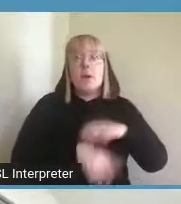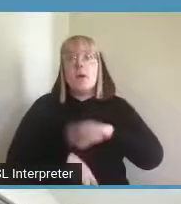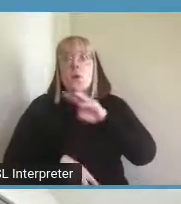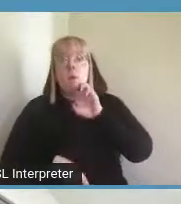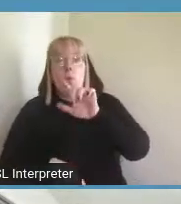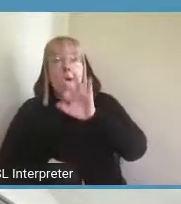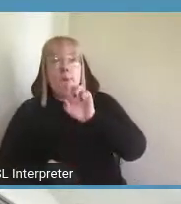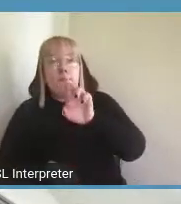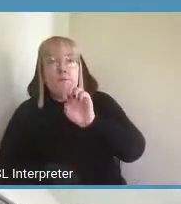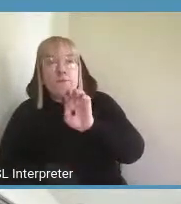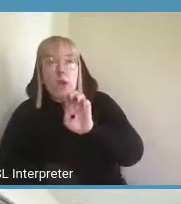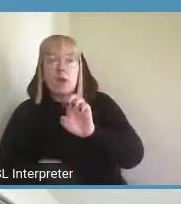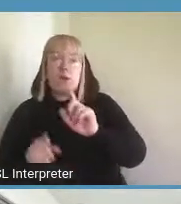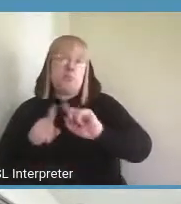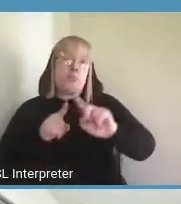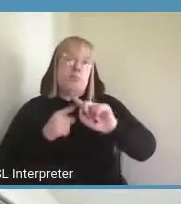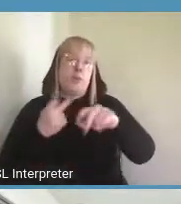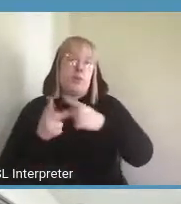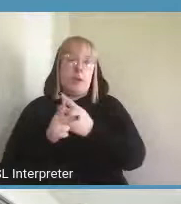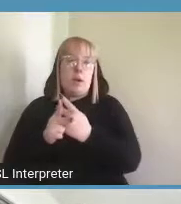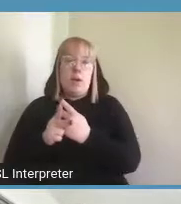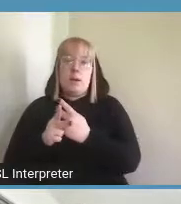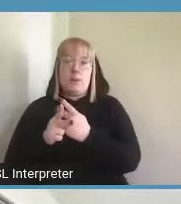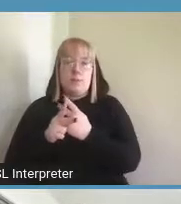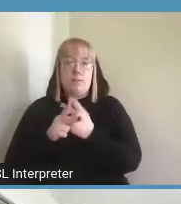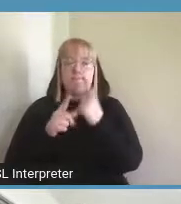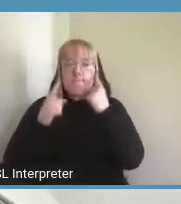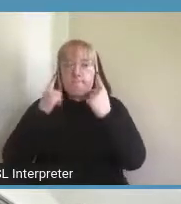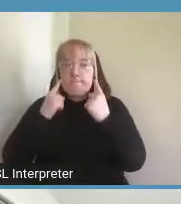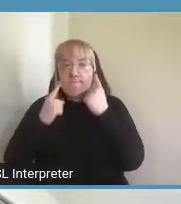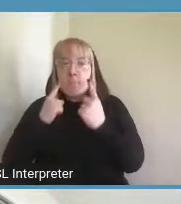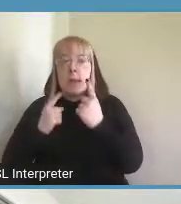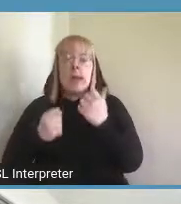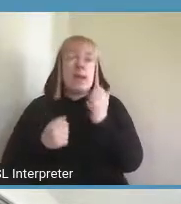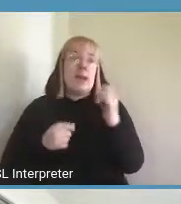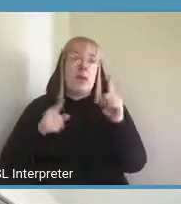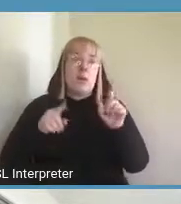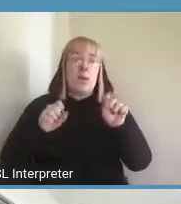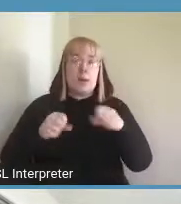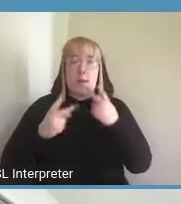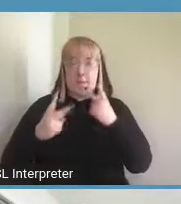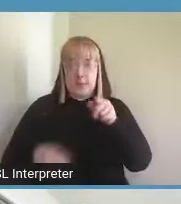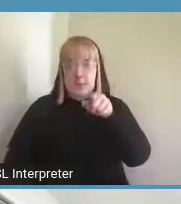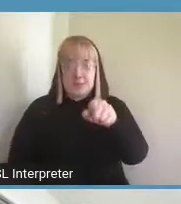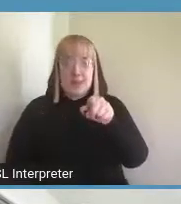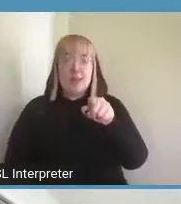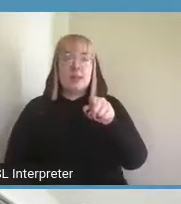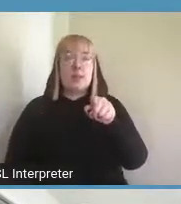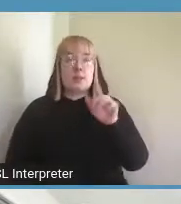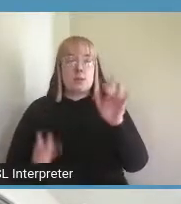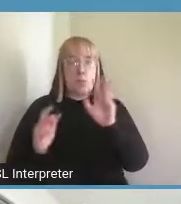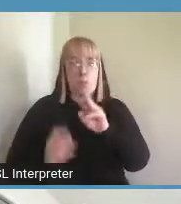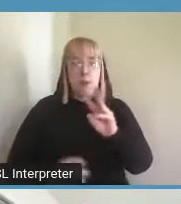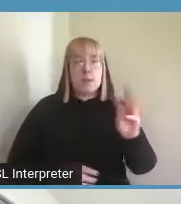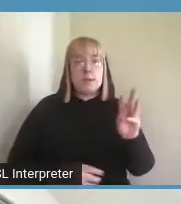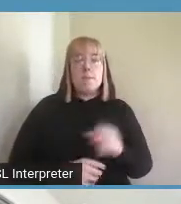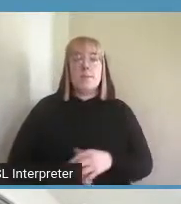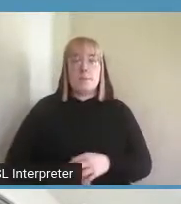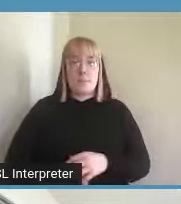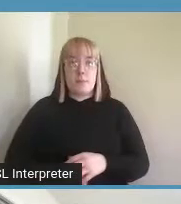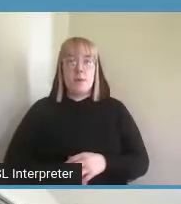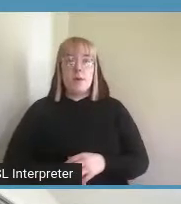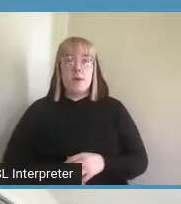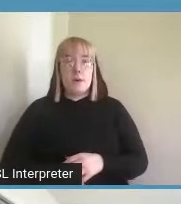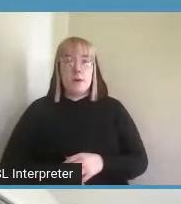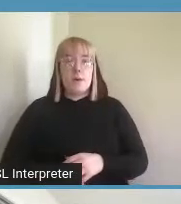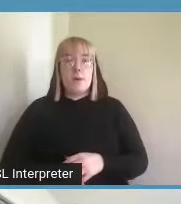a couple other types that participate in this. So anyone can go to this website and see that kind of aggregate data and aggregate. And it